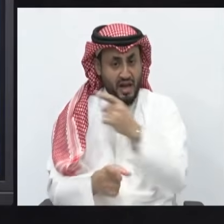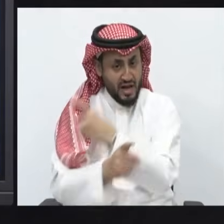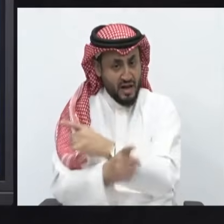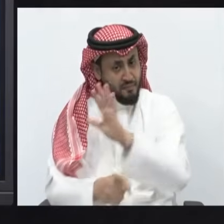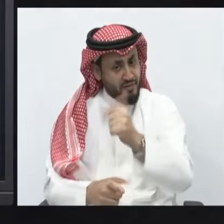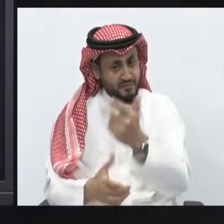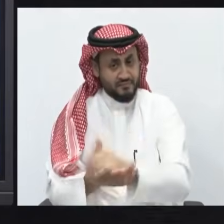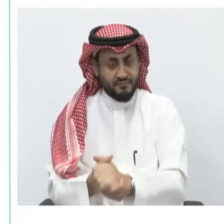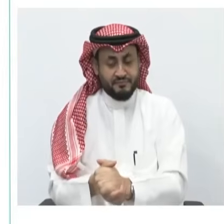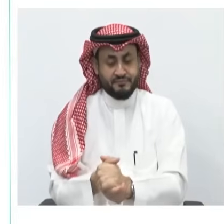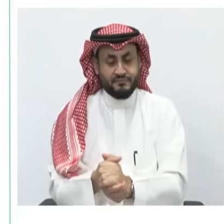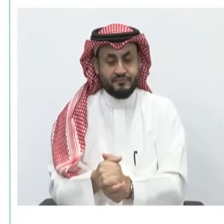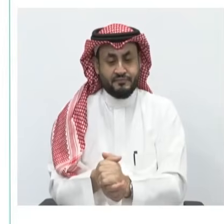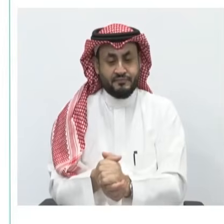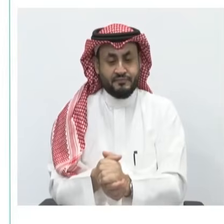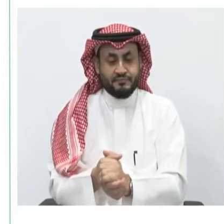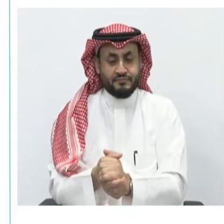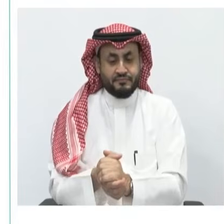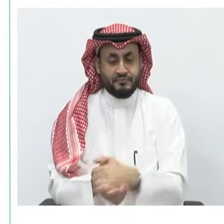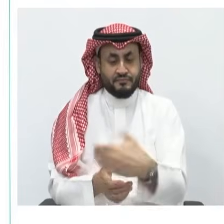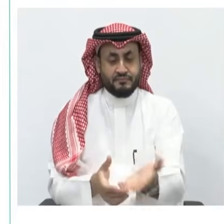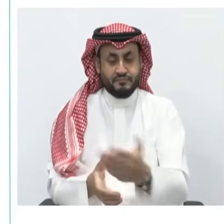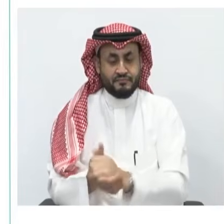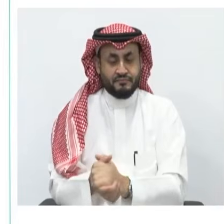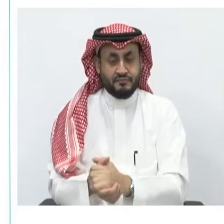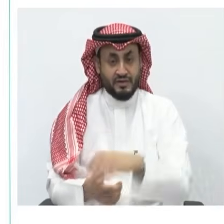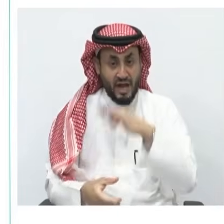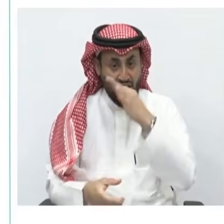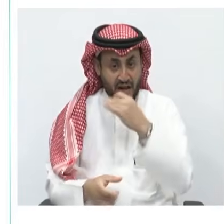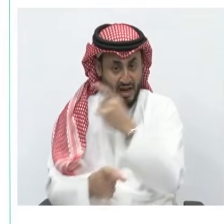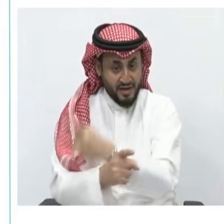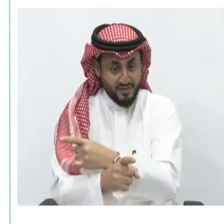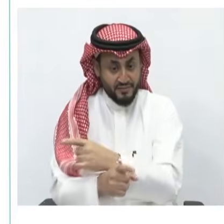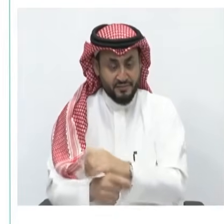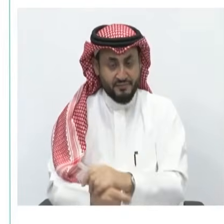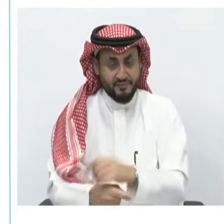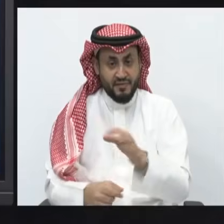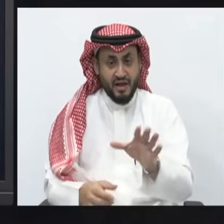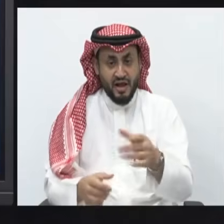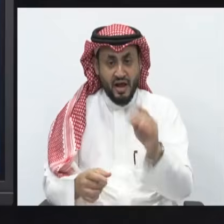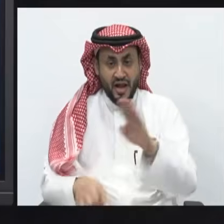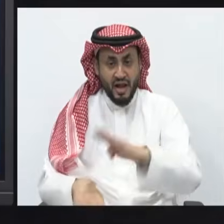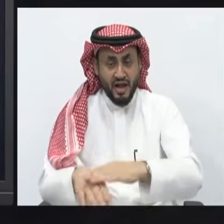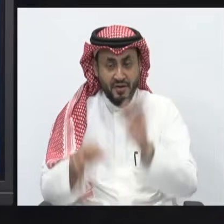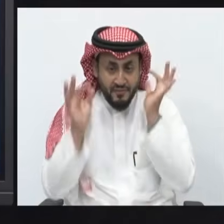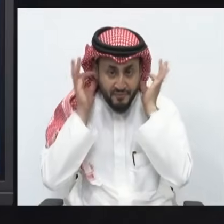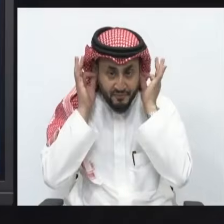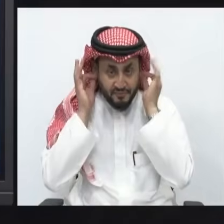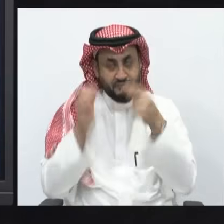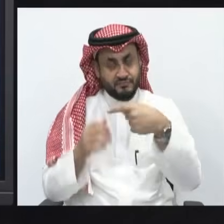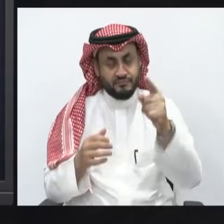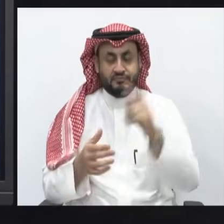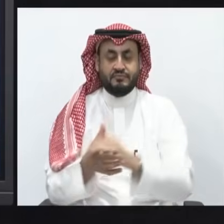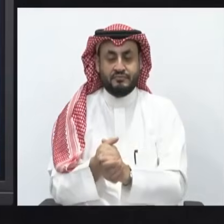doesn't say it. Perfect. Okay. What about this? The teacher says, touch your ears. Touch your ears.